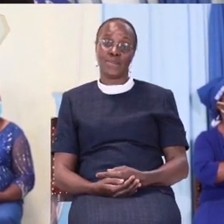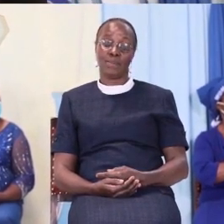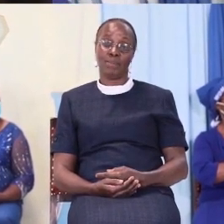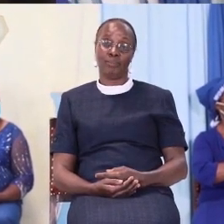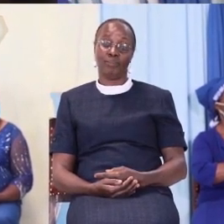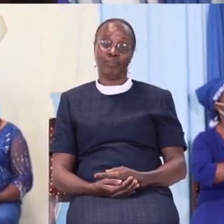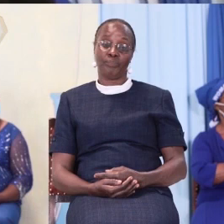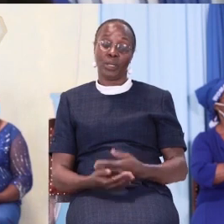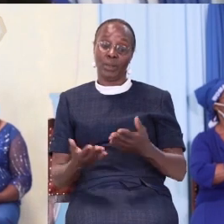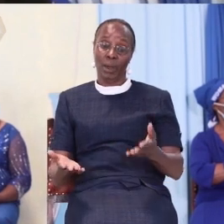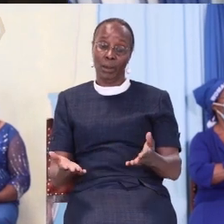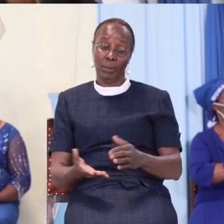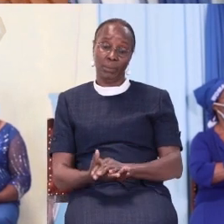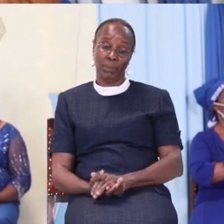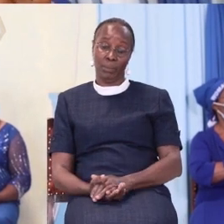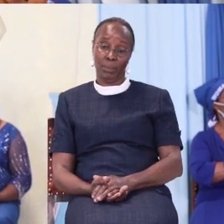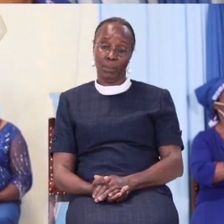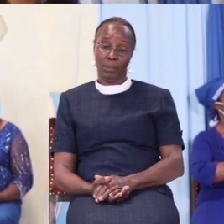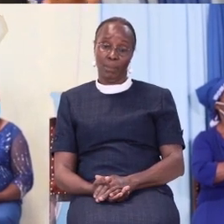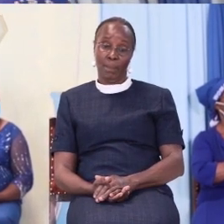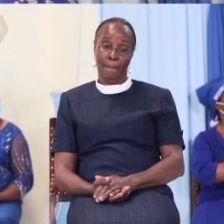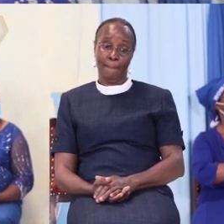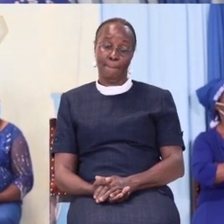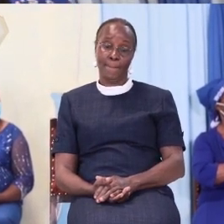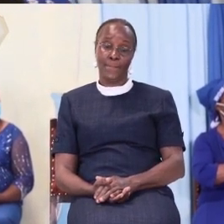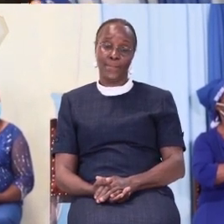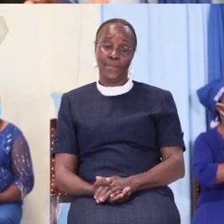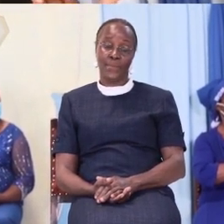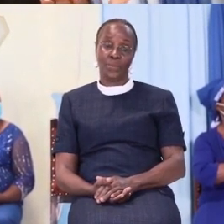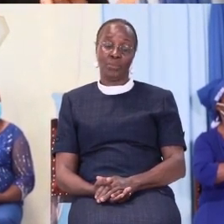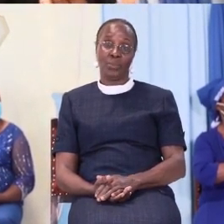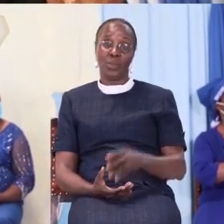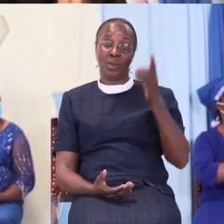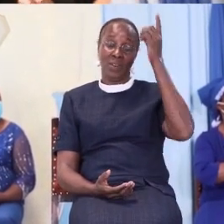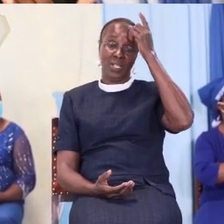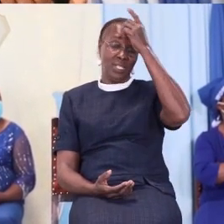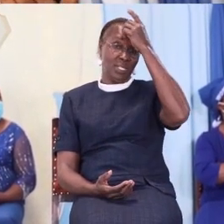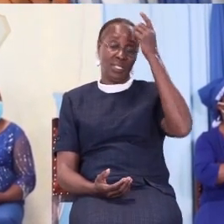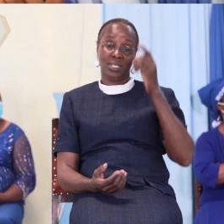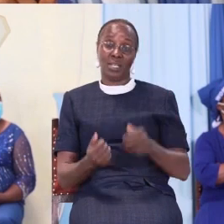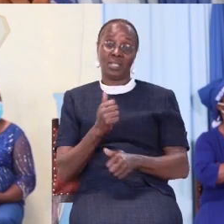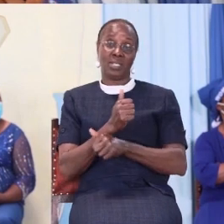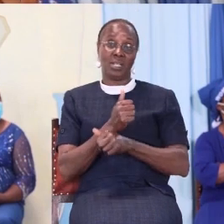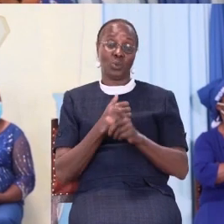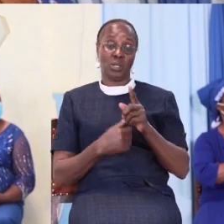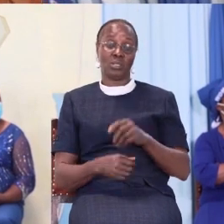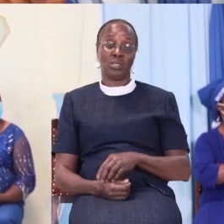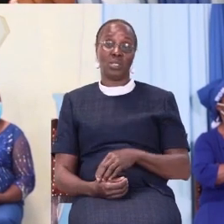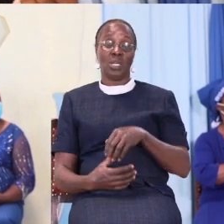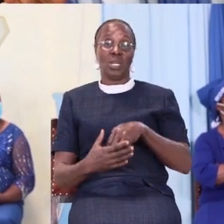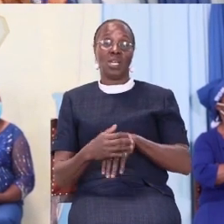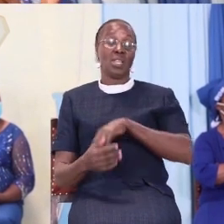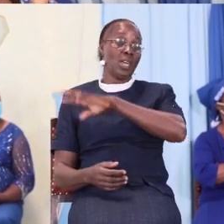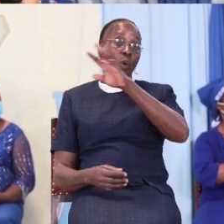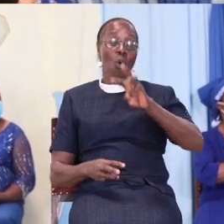Today, world over, we're talking of COVID-19. Yet, we are in the